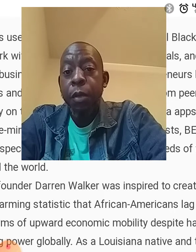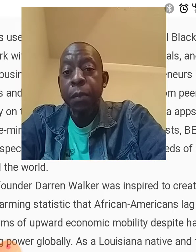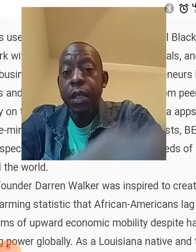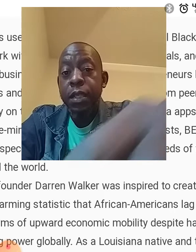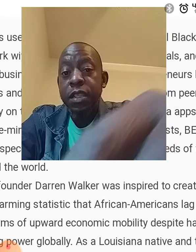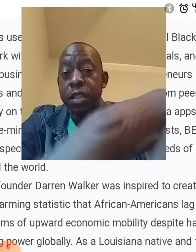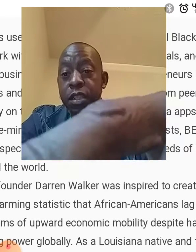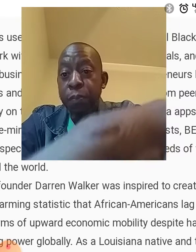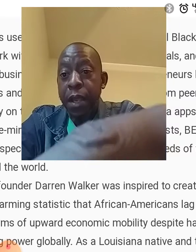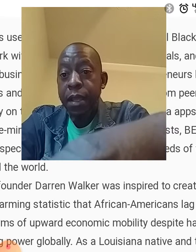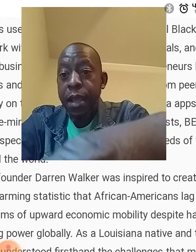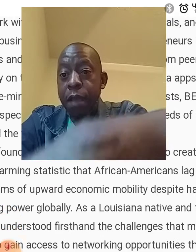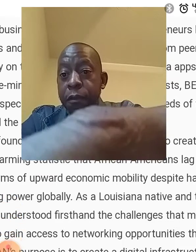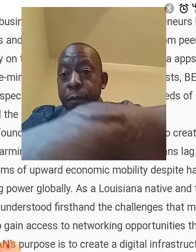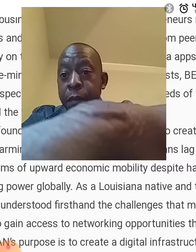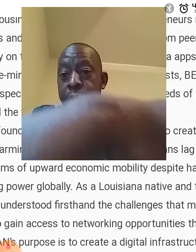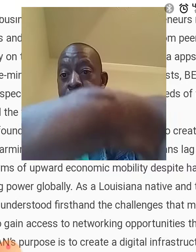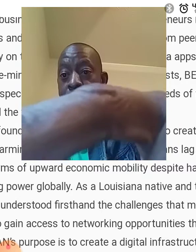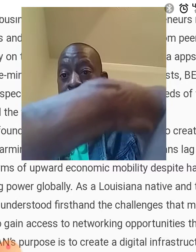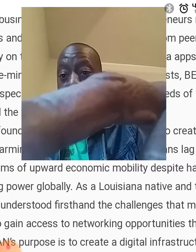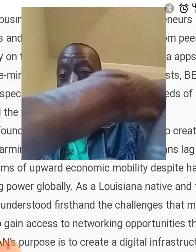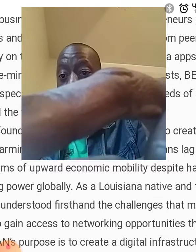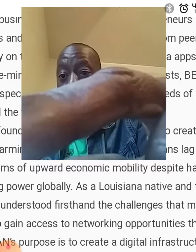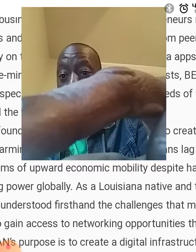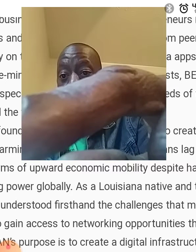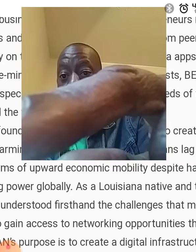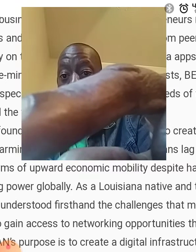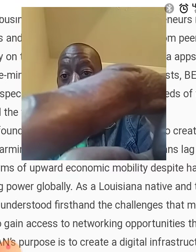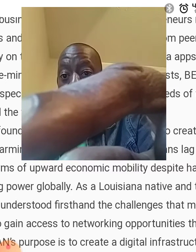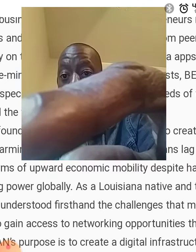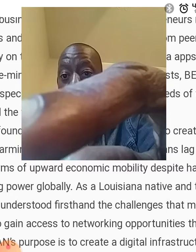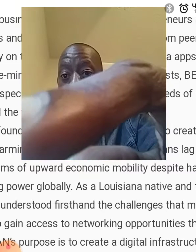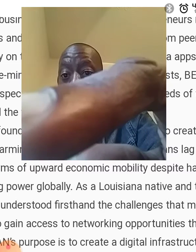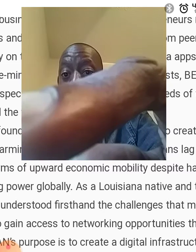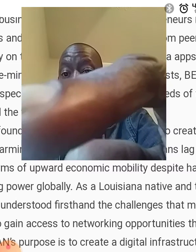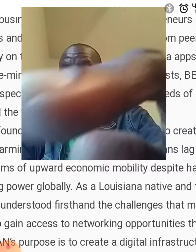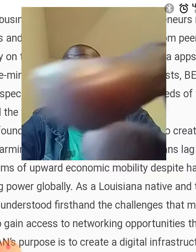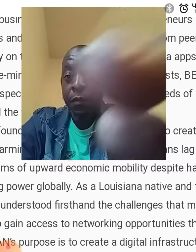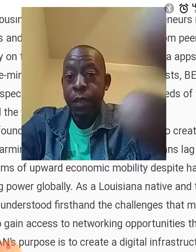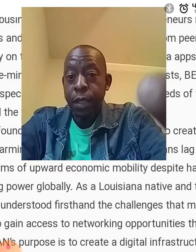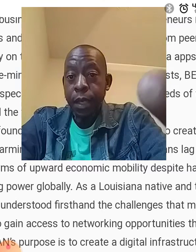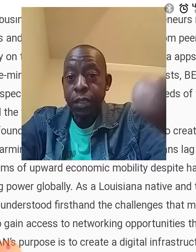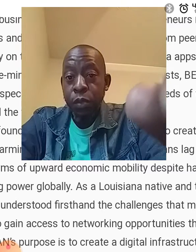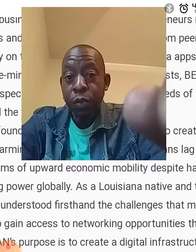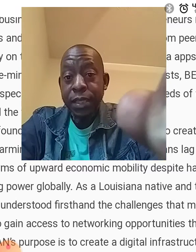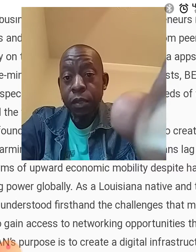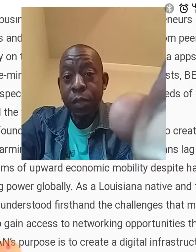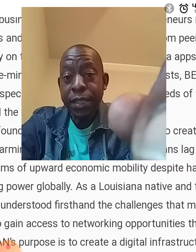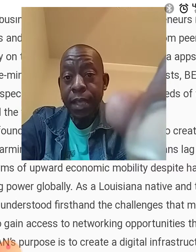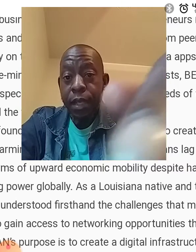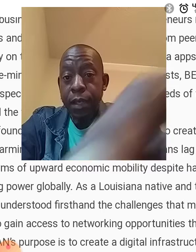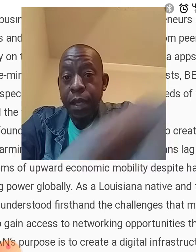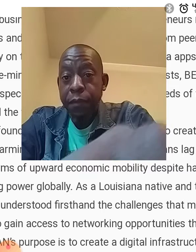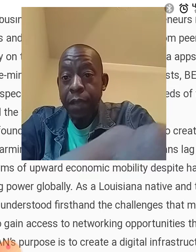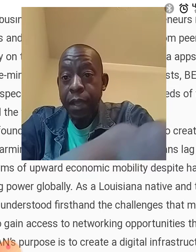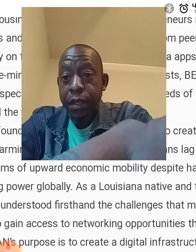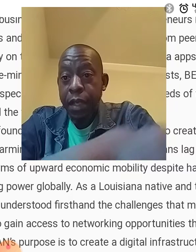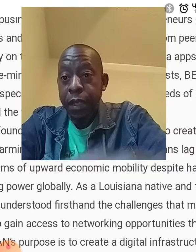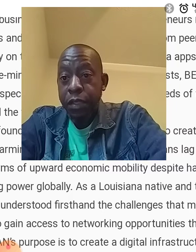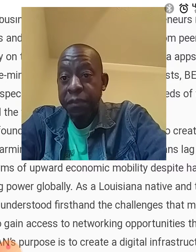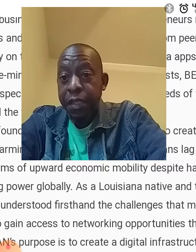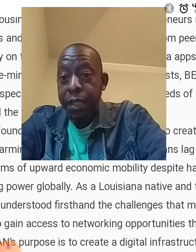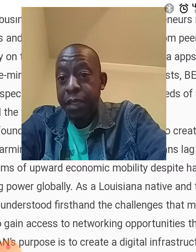upward economic mobility, despite having the 16th largest buying power globally. As a Louisiana native and